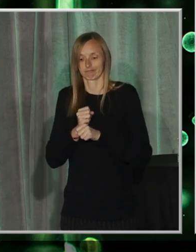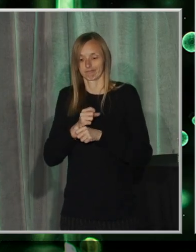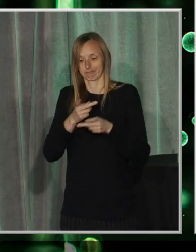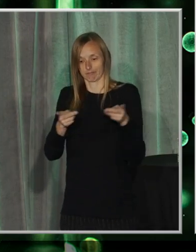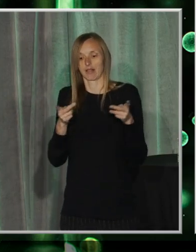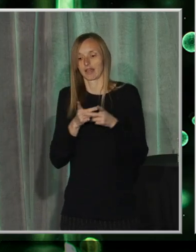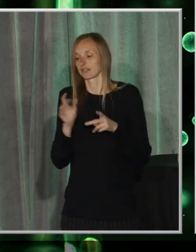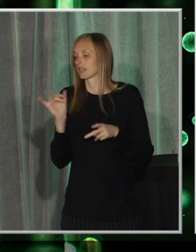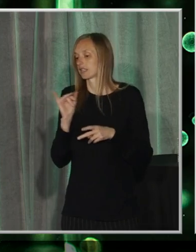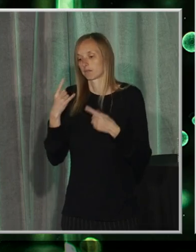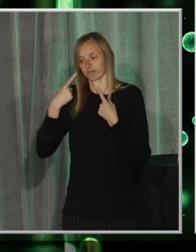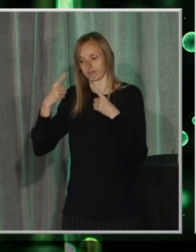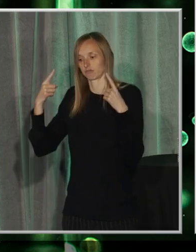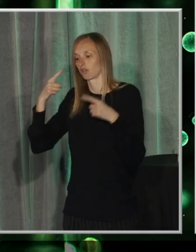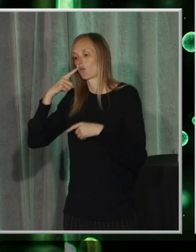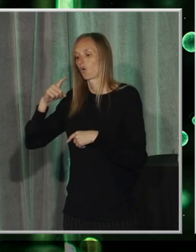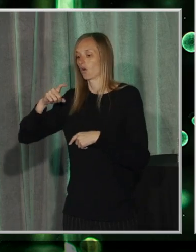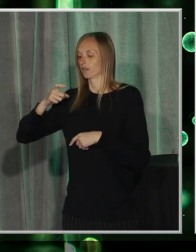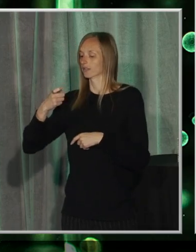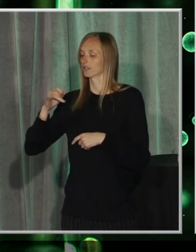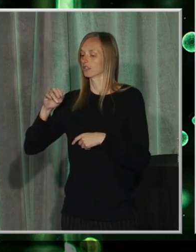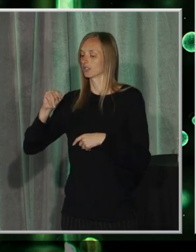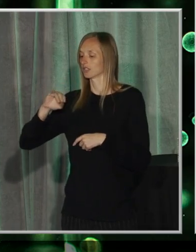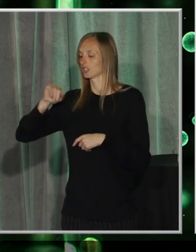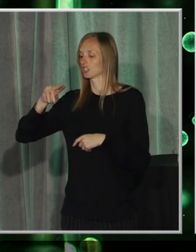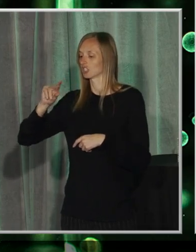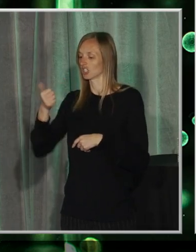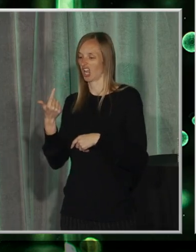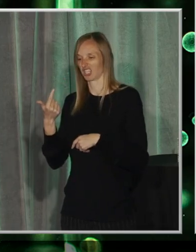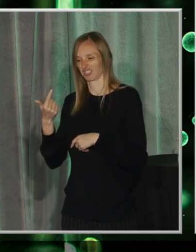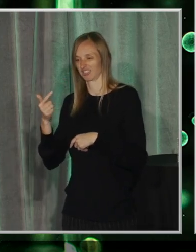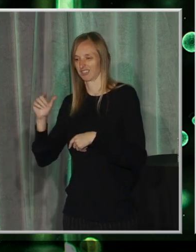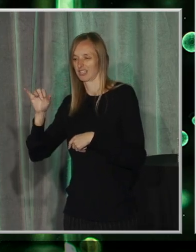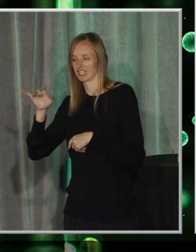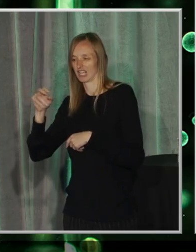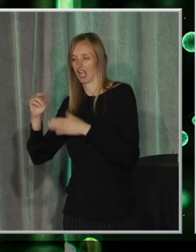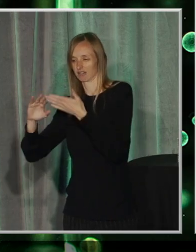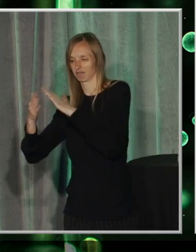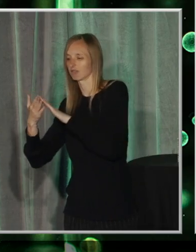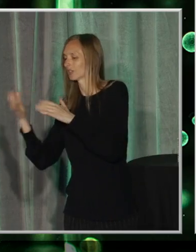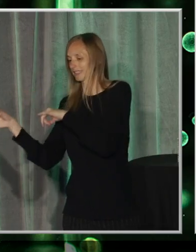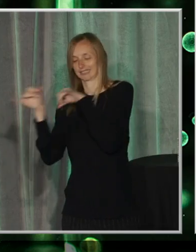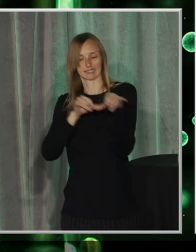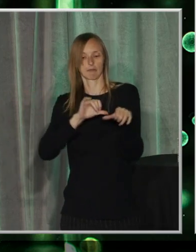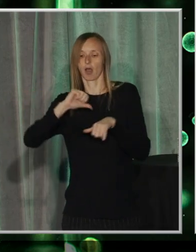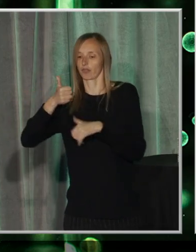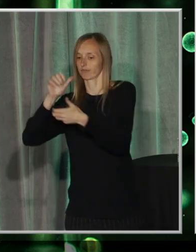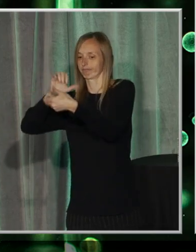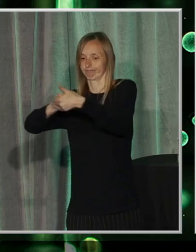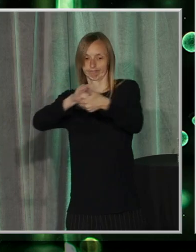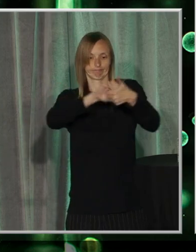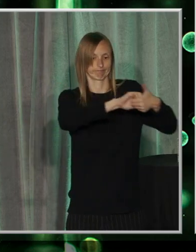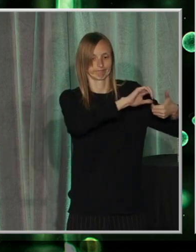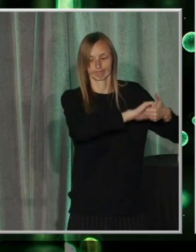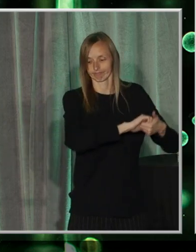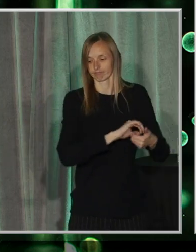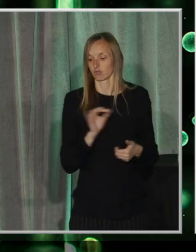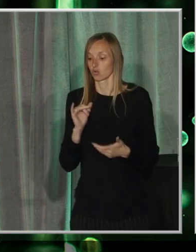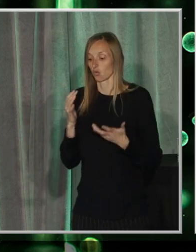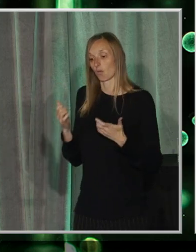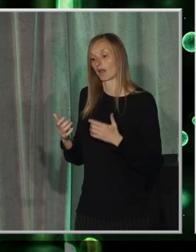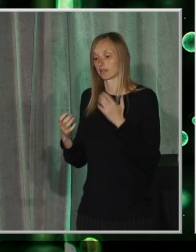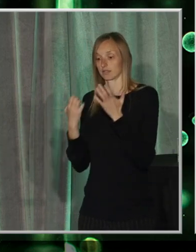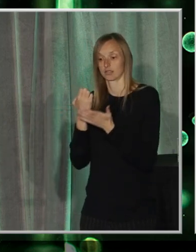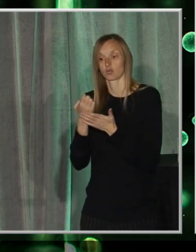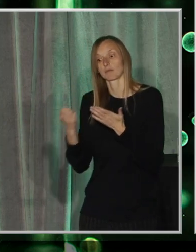we have achieved for Xinjiang, for that cotton village. Additionally, we aim to advance our equipment